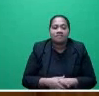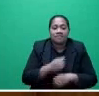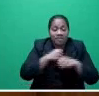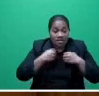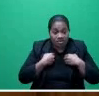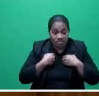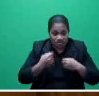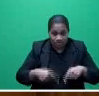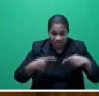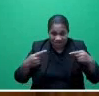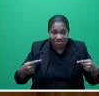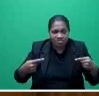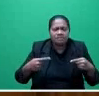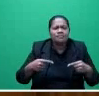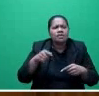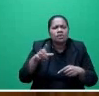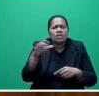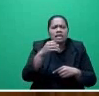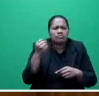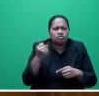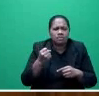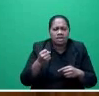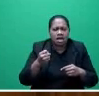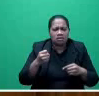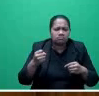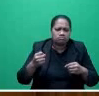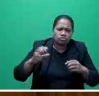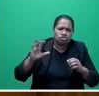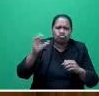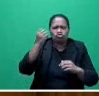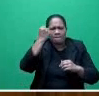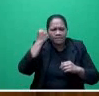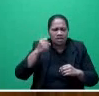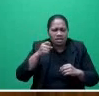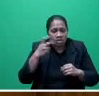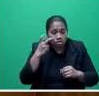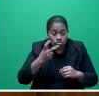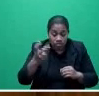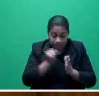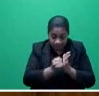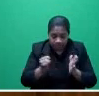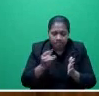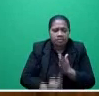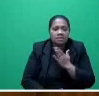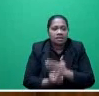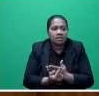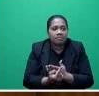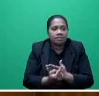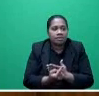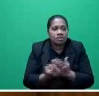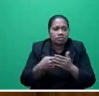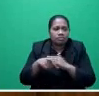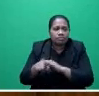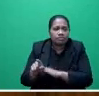opposition member, who claims to be a champion of the tourism industry, ran out of words during his speech today